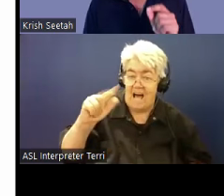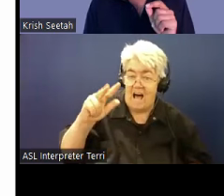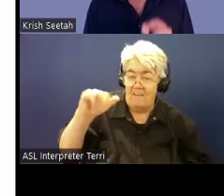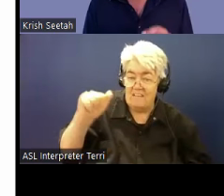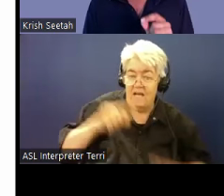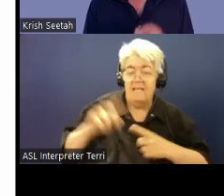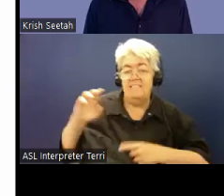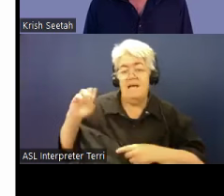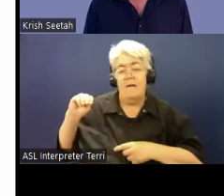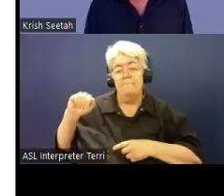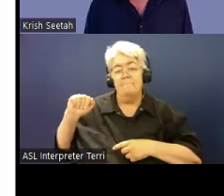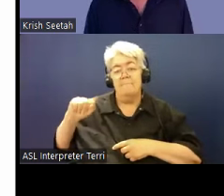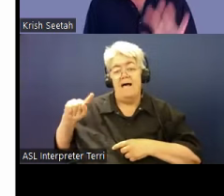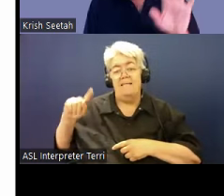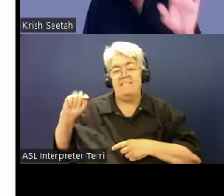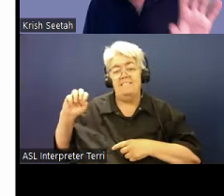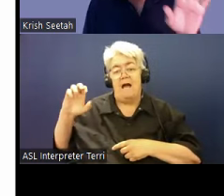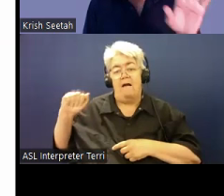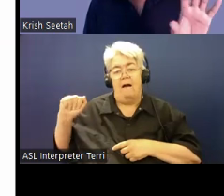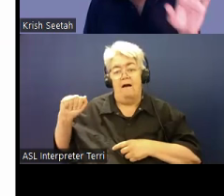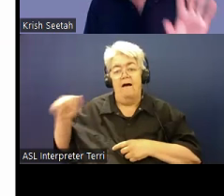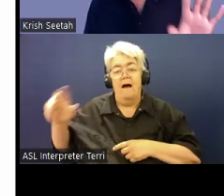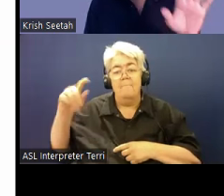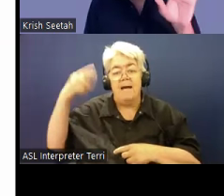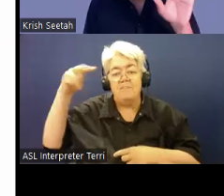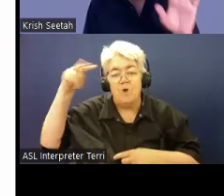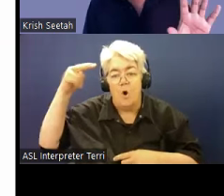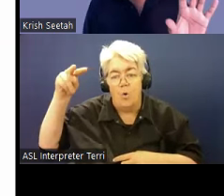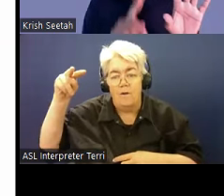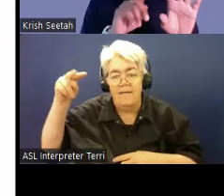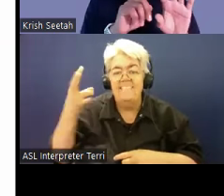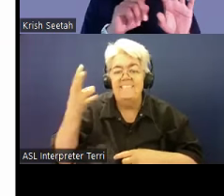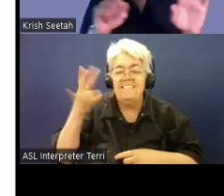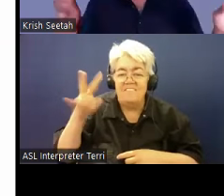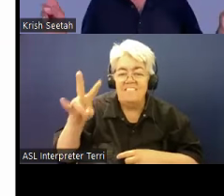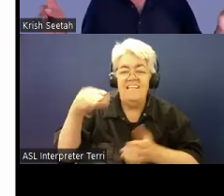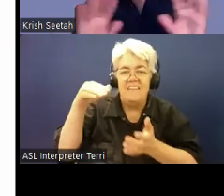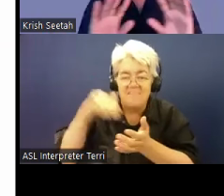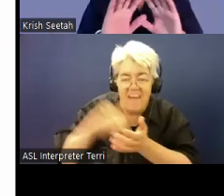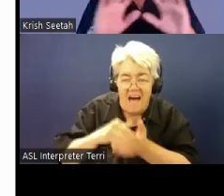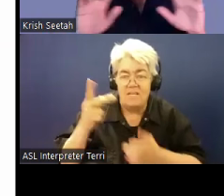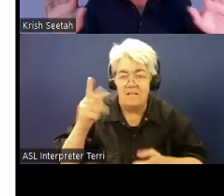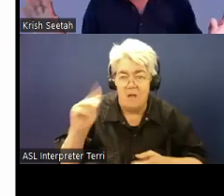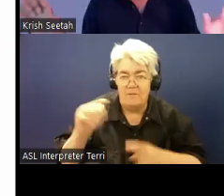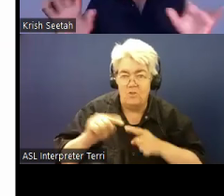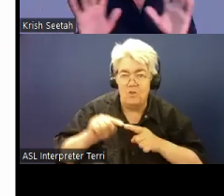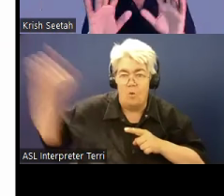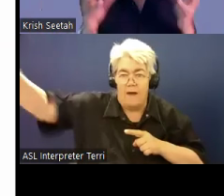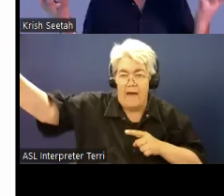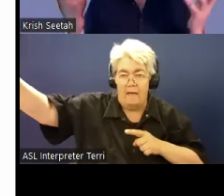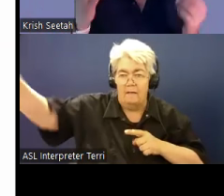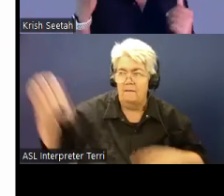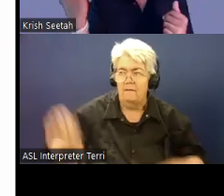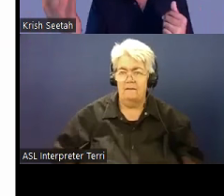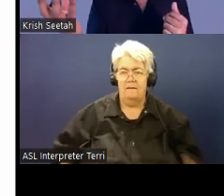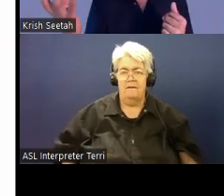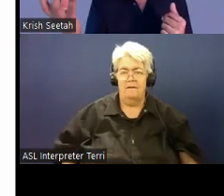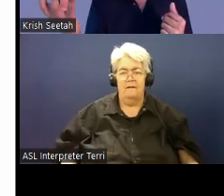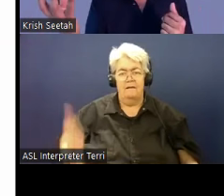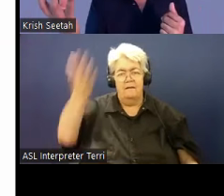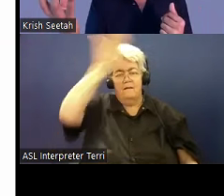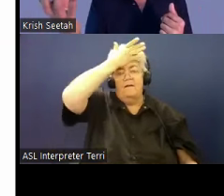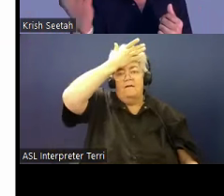people in Oaxaca in Mexico, 17,000 kilometres away in a straight line, so there's no way that these a group